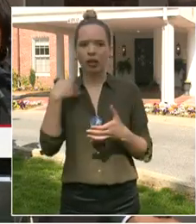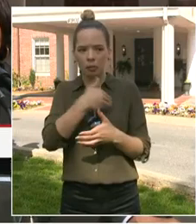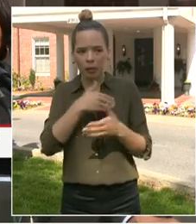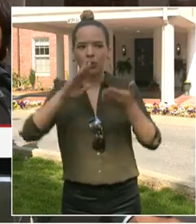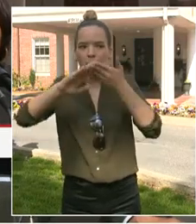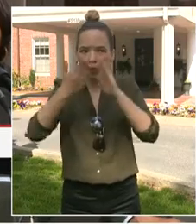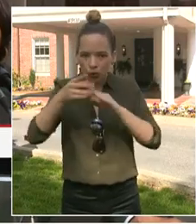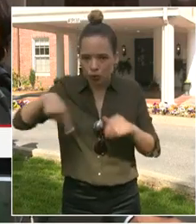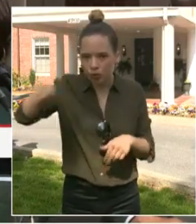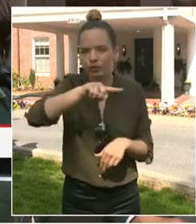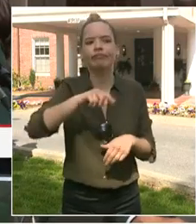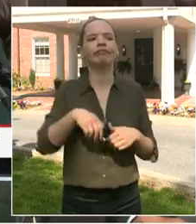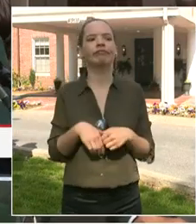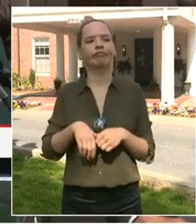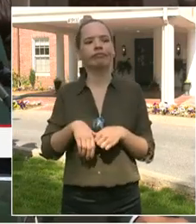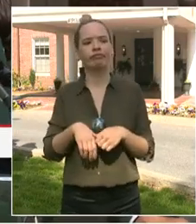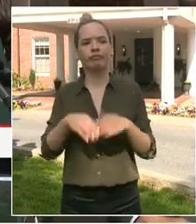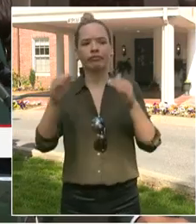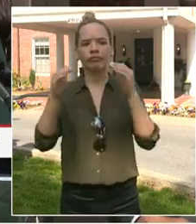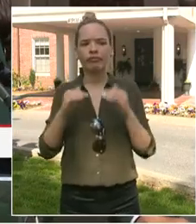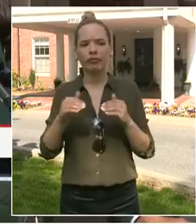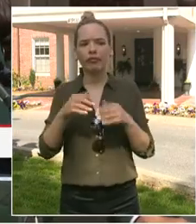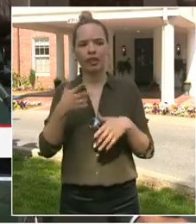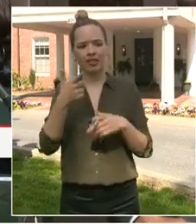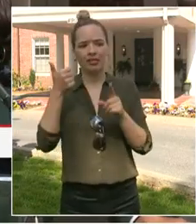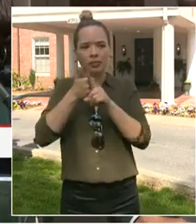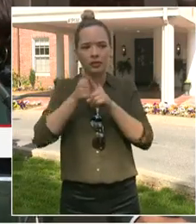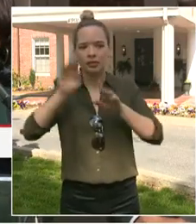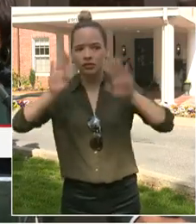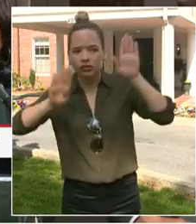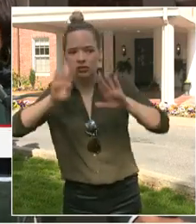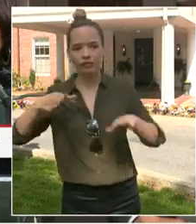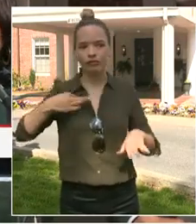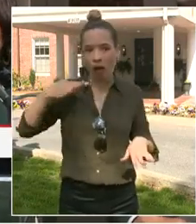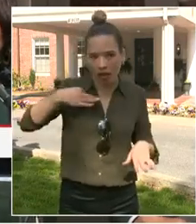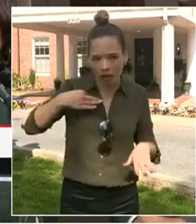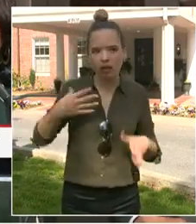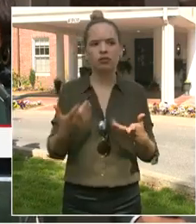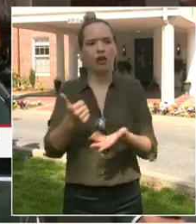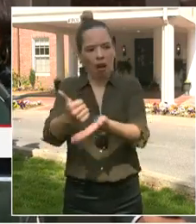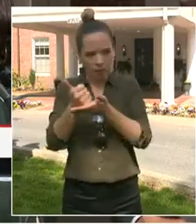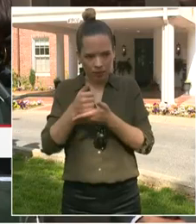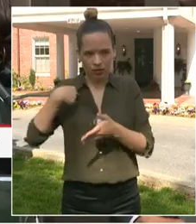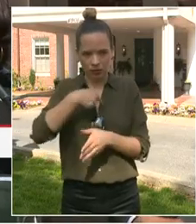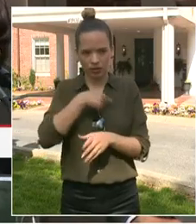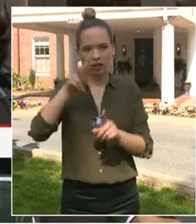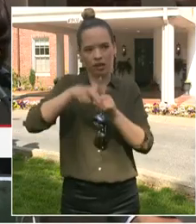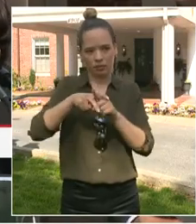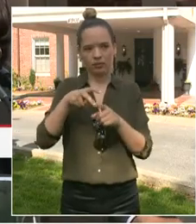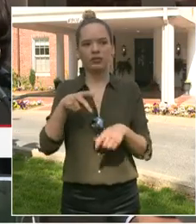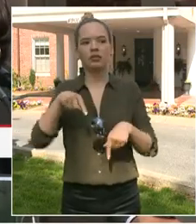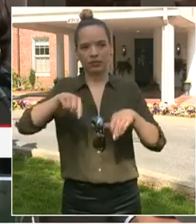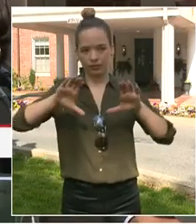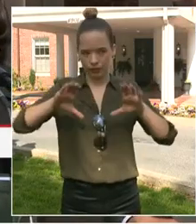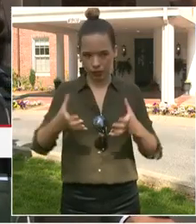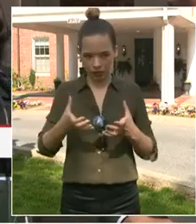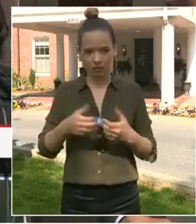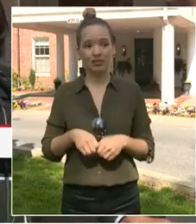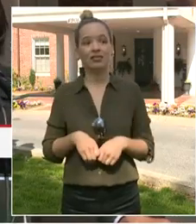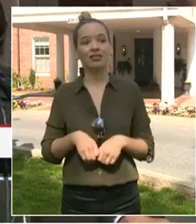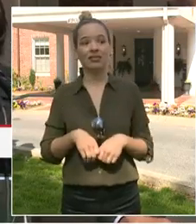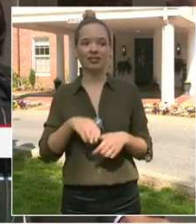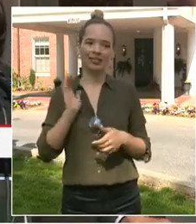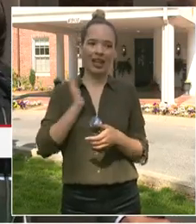community who have raised their hand to help us on this task force. So with that, our doctor in D.C.,